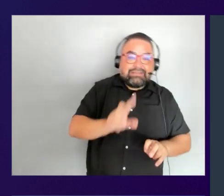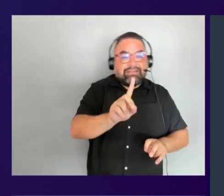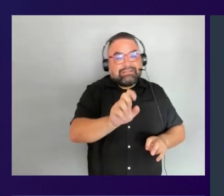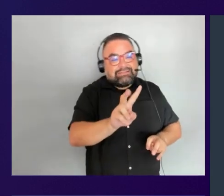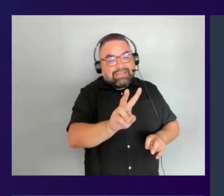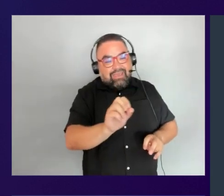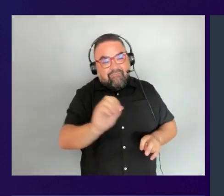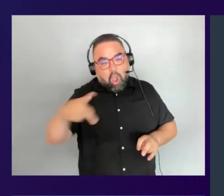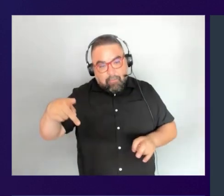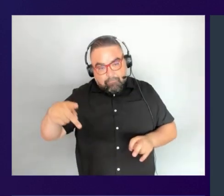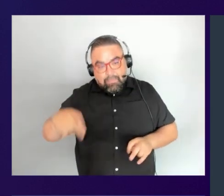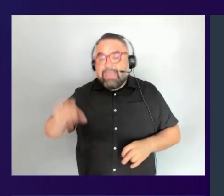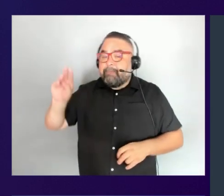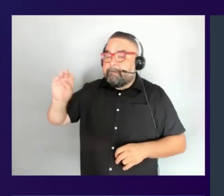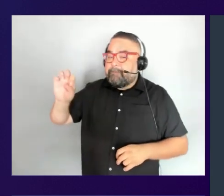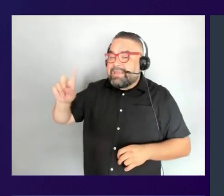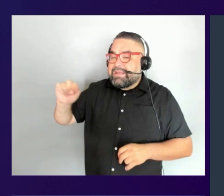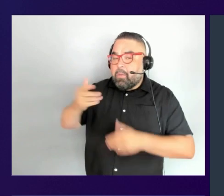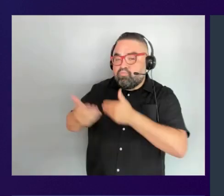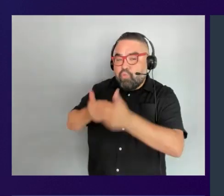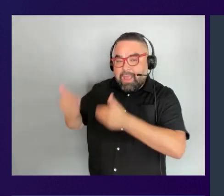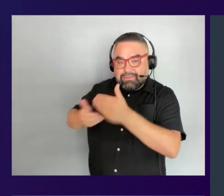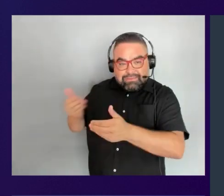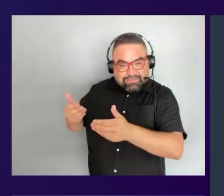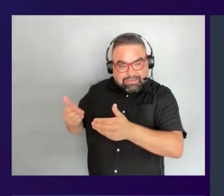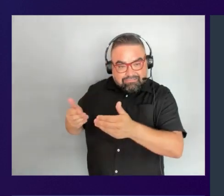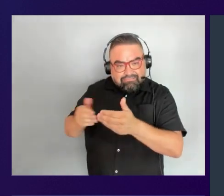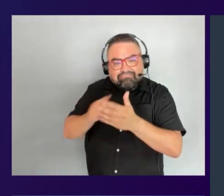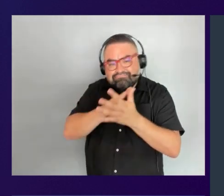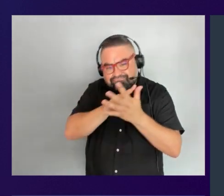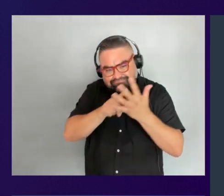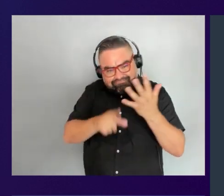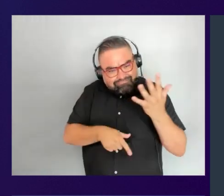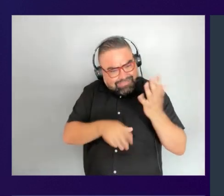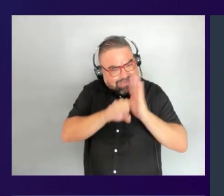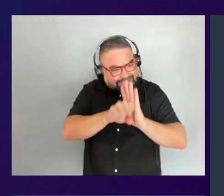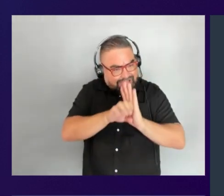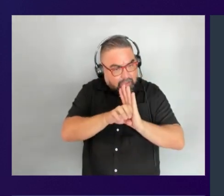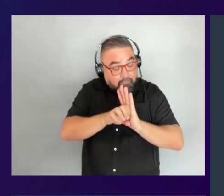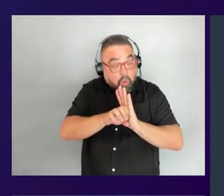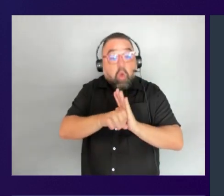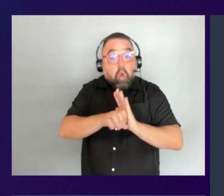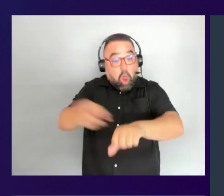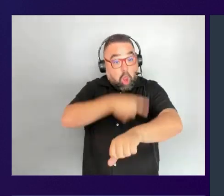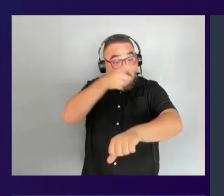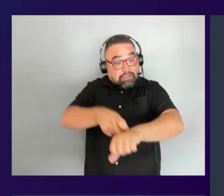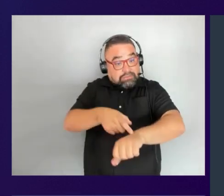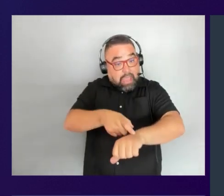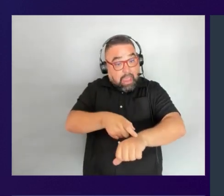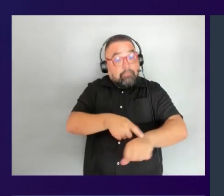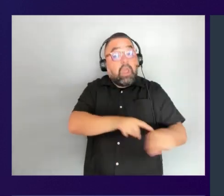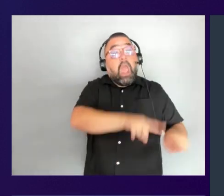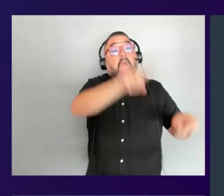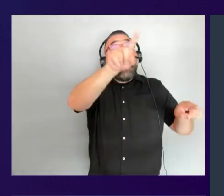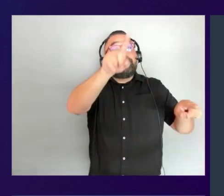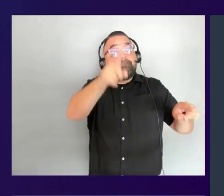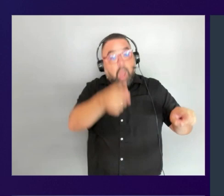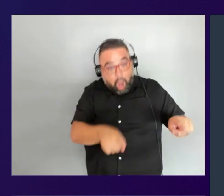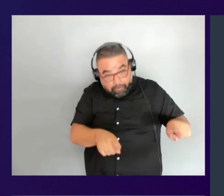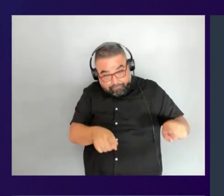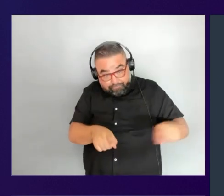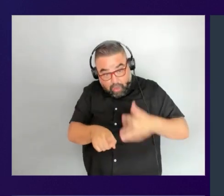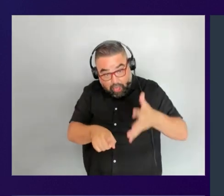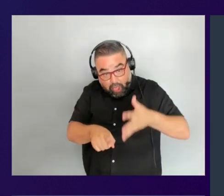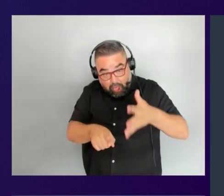media processing are just a few of the examples where there's long periods of lulls followed by spikes and peaks